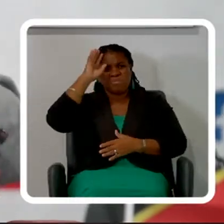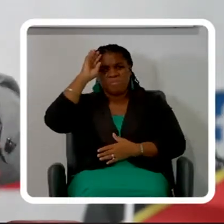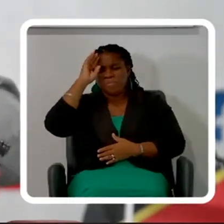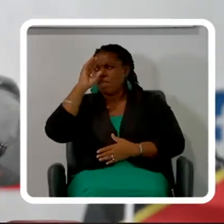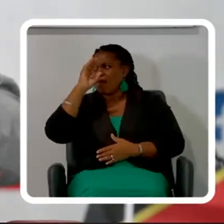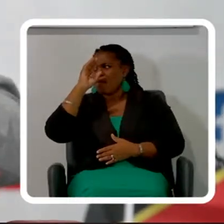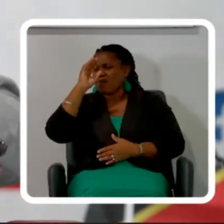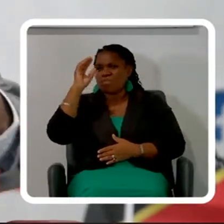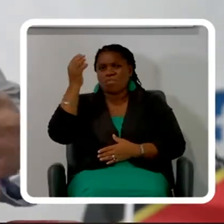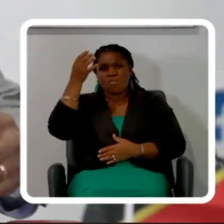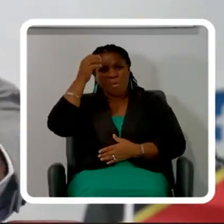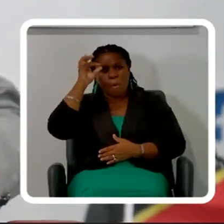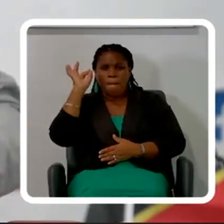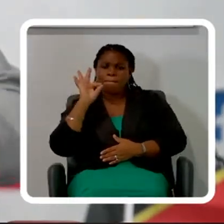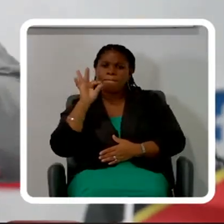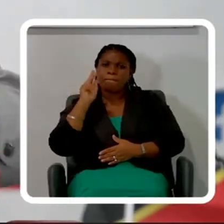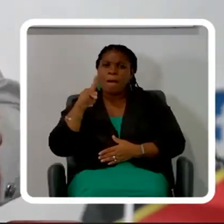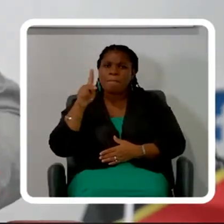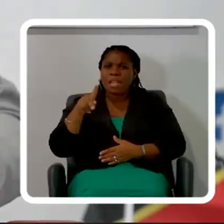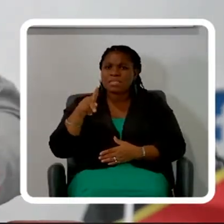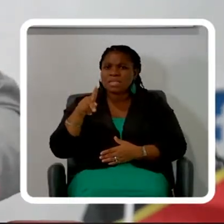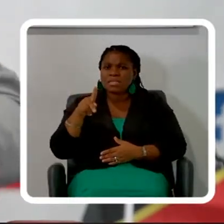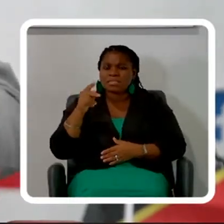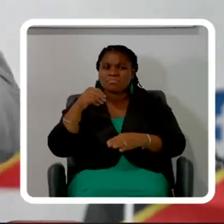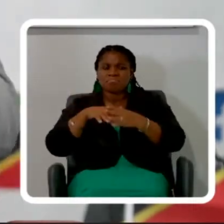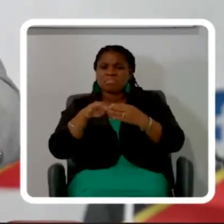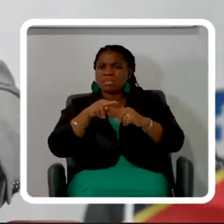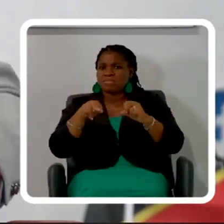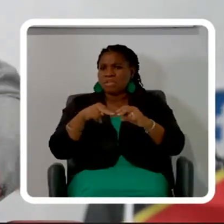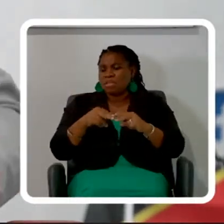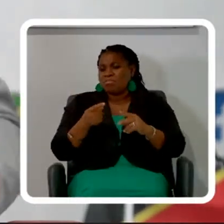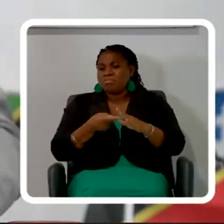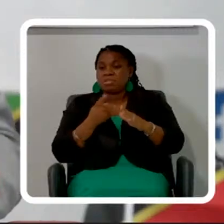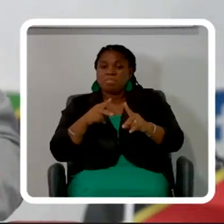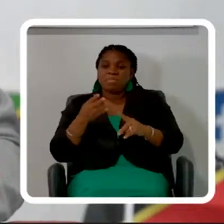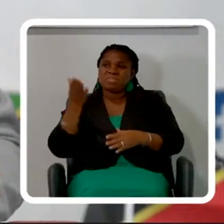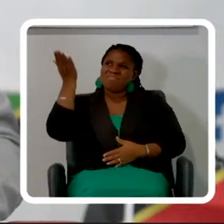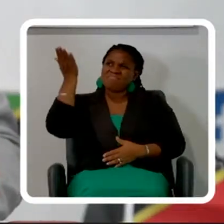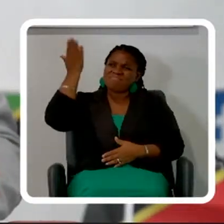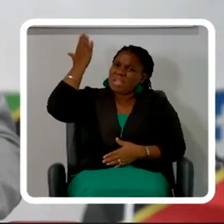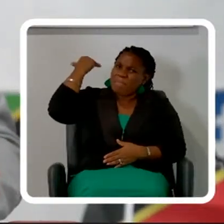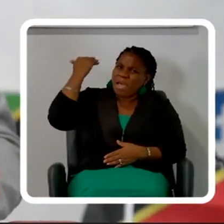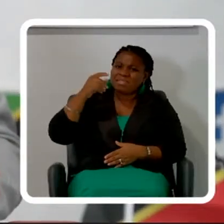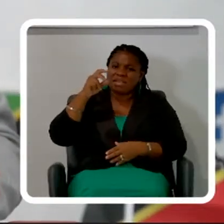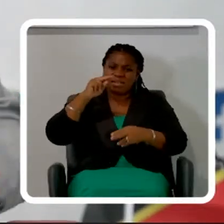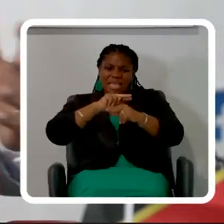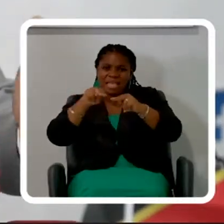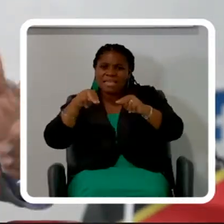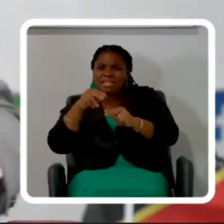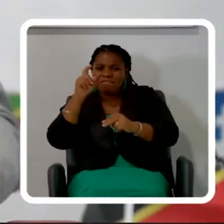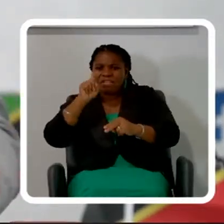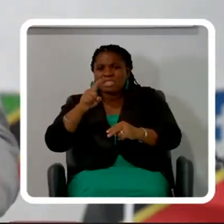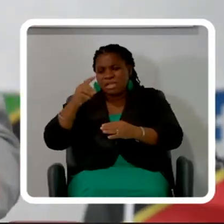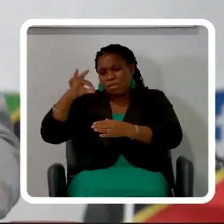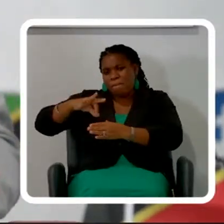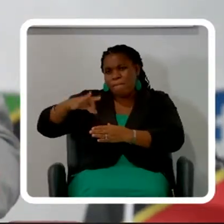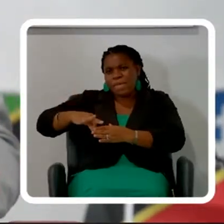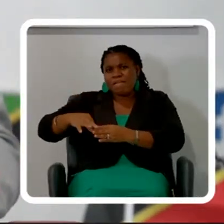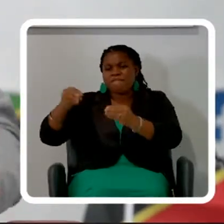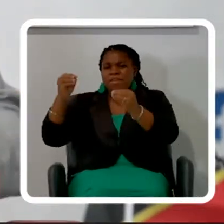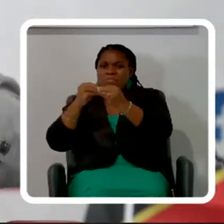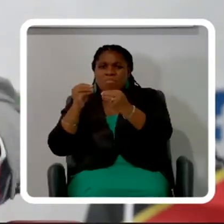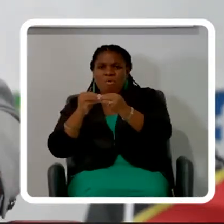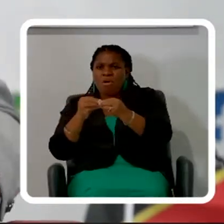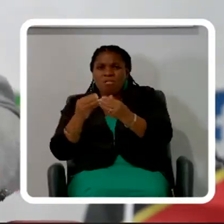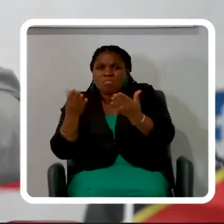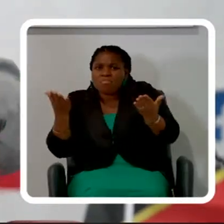People are saying, some people in the past used to say Nevis will benefit more and St. Kitts has to go up front. So what? Both of us will benefit.